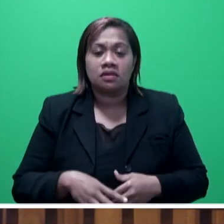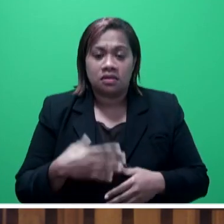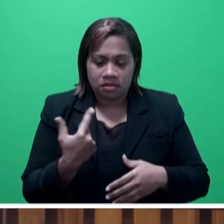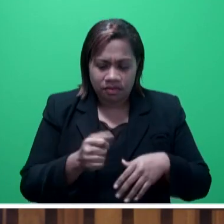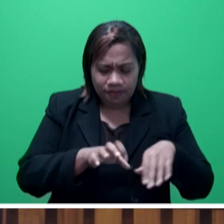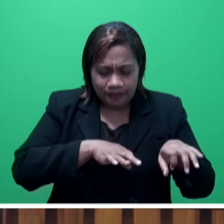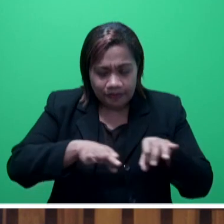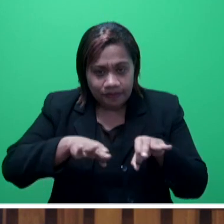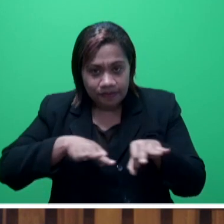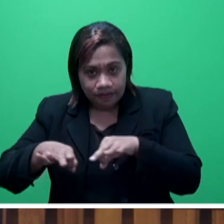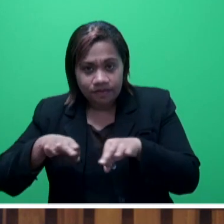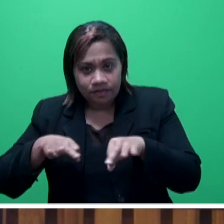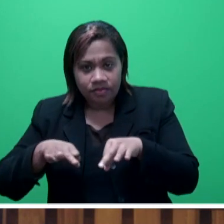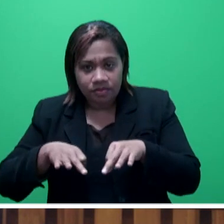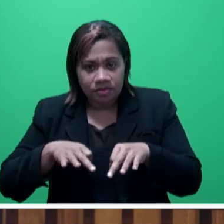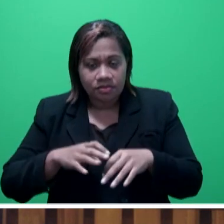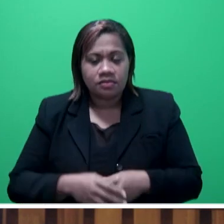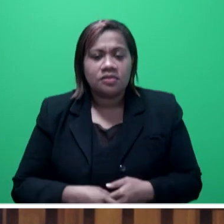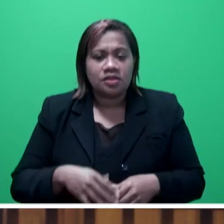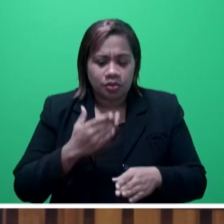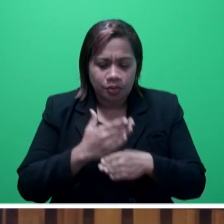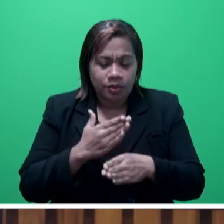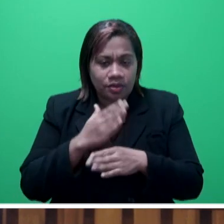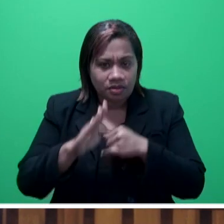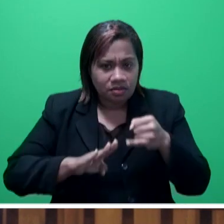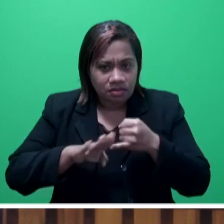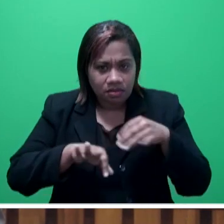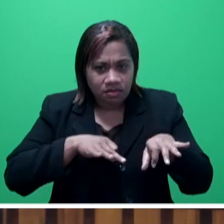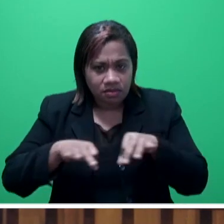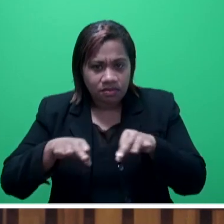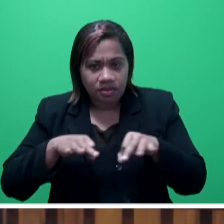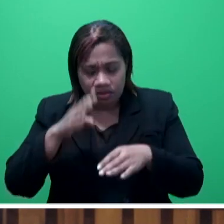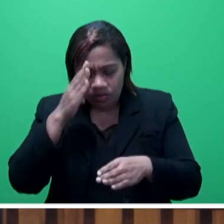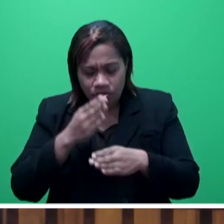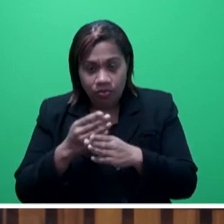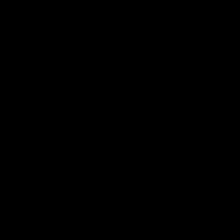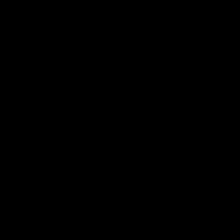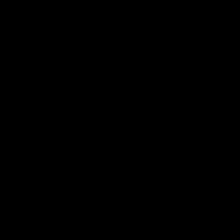and we hope to improve these processes within Housing Authority itself, sir. Thank you.